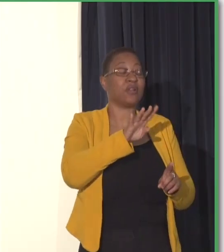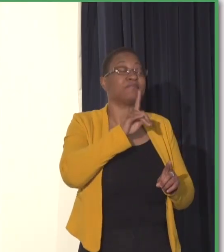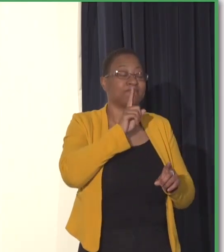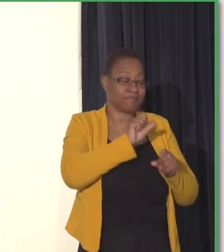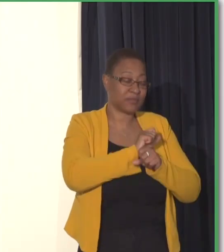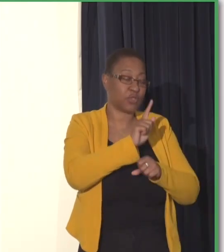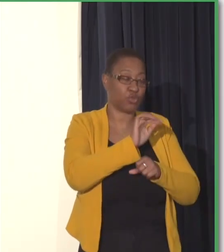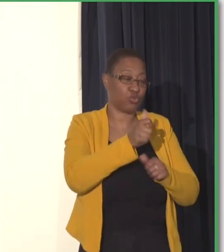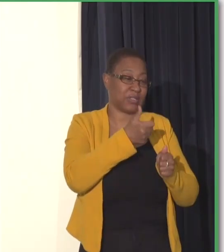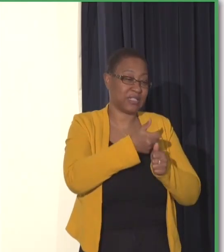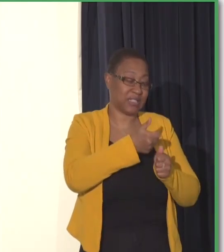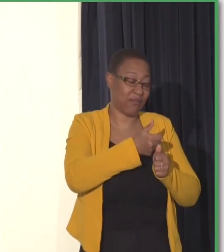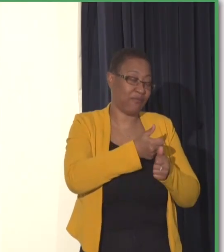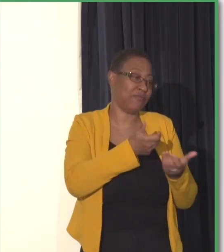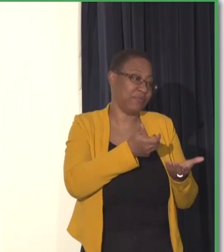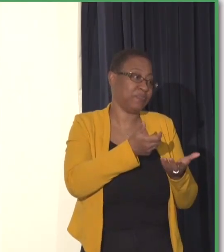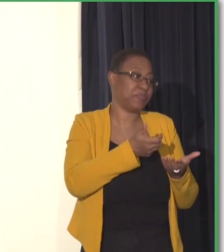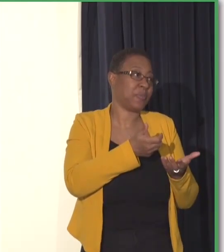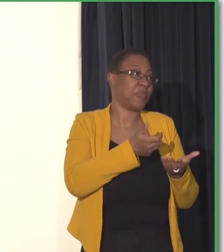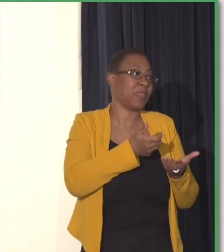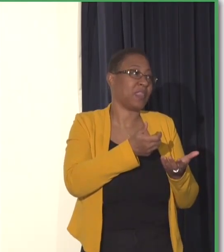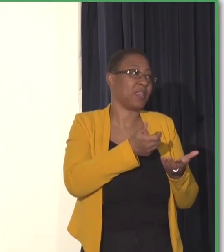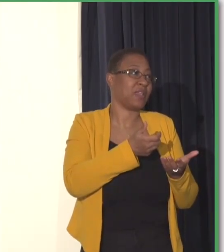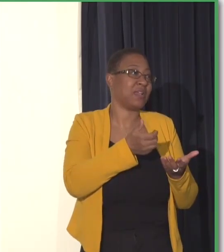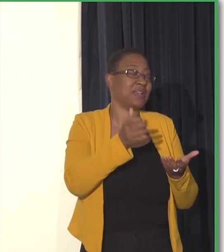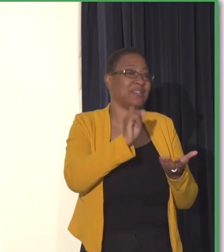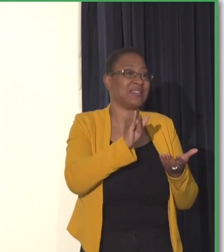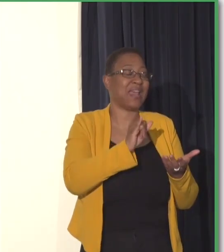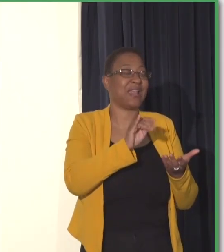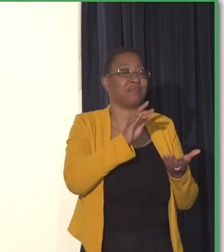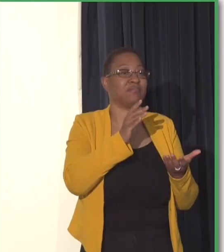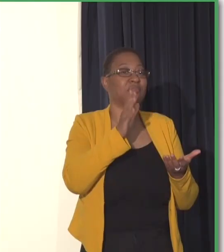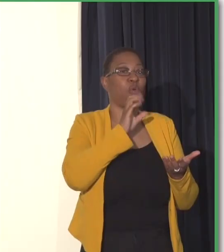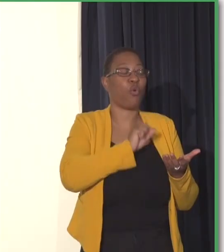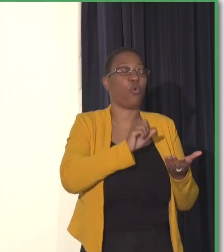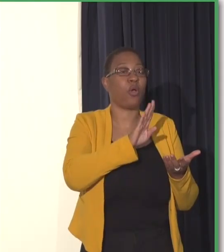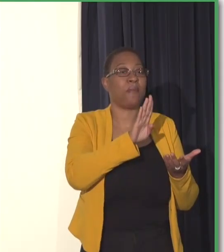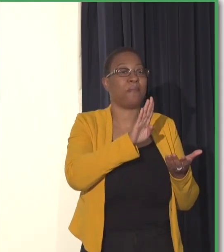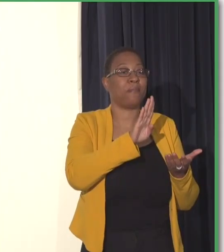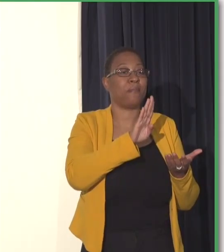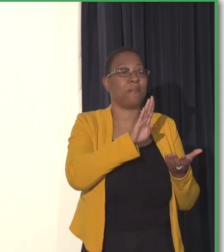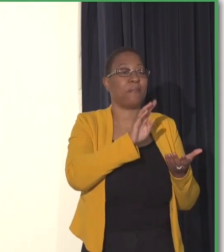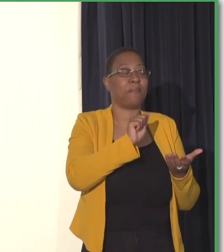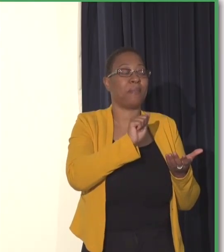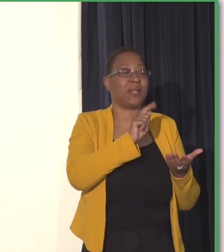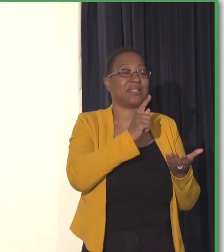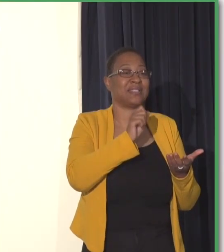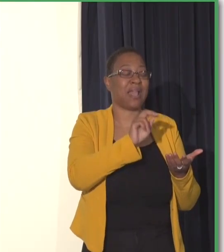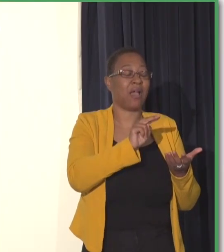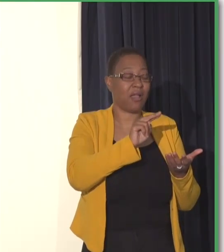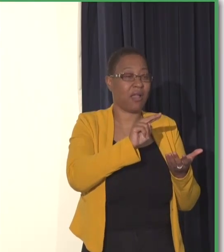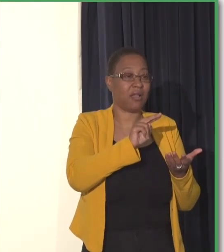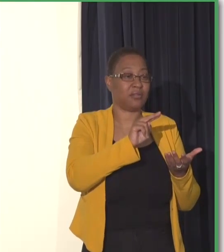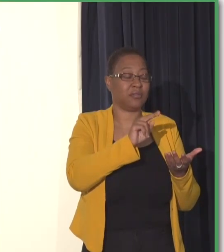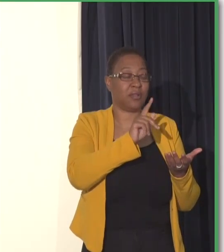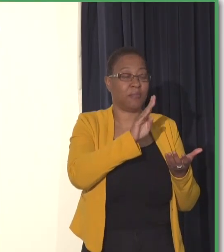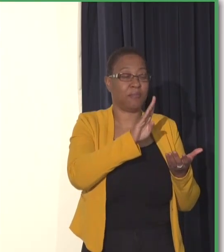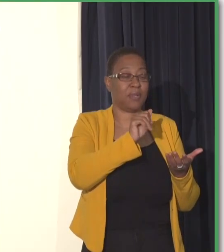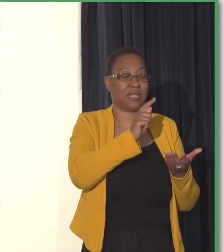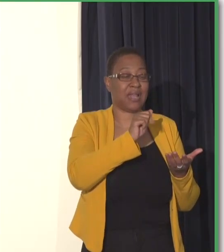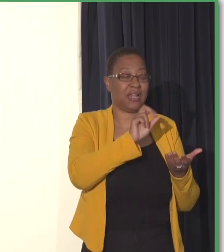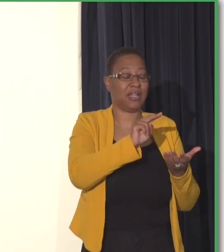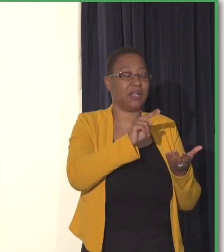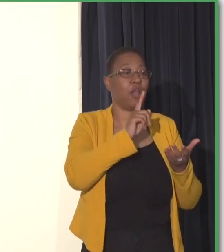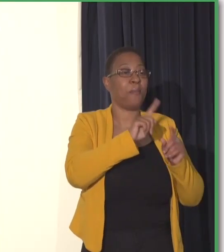tool. It's it's like the baton that you would, but it has a handle on it. So